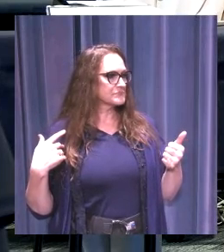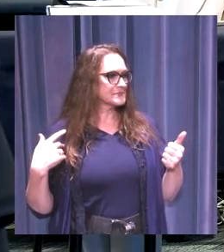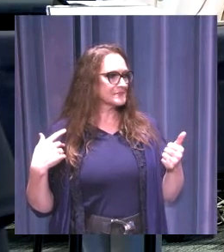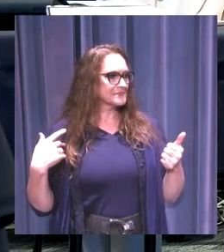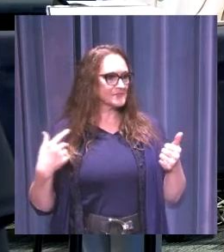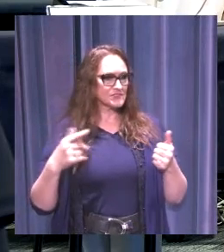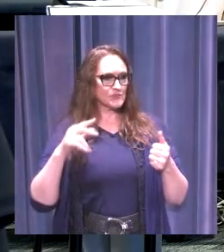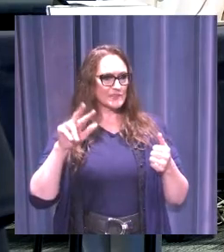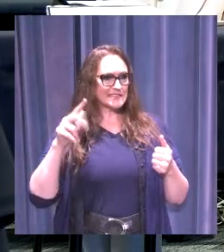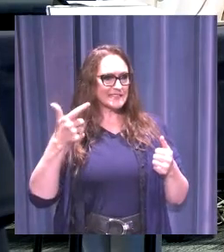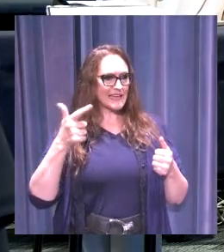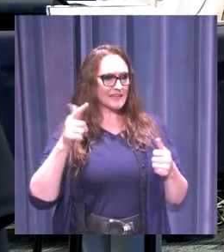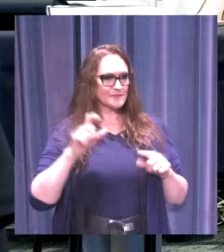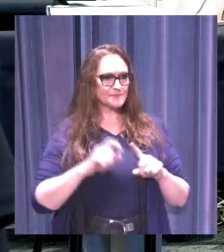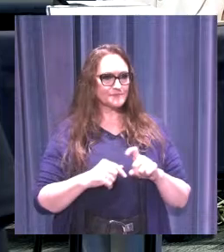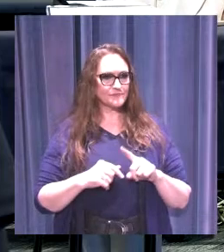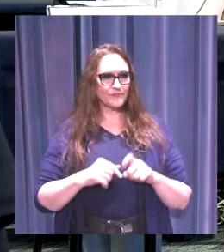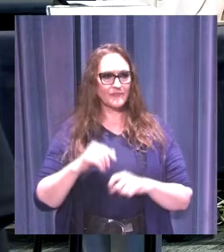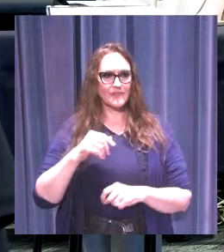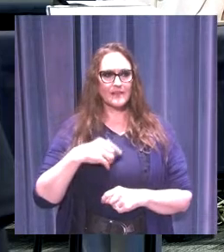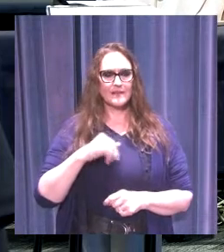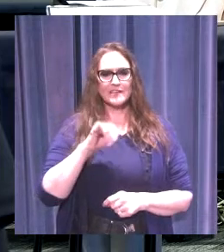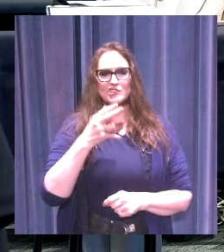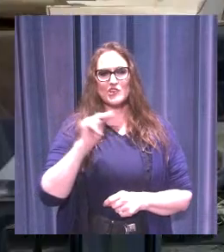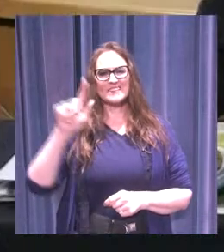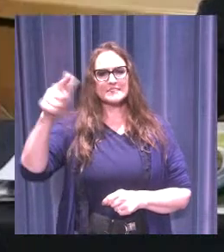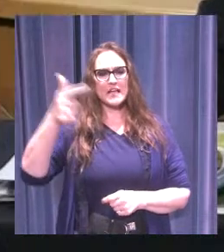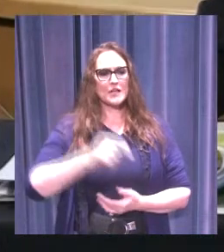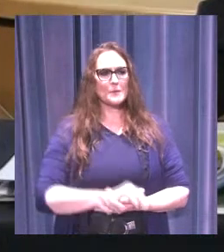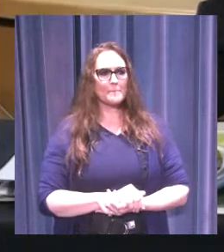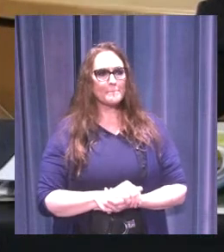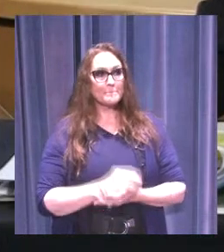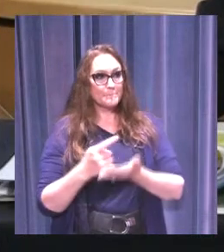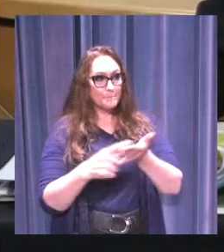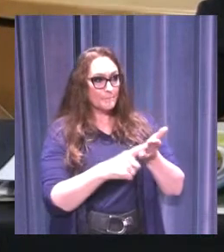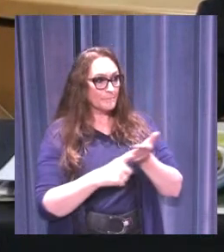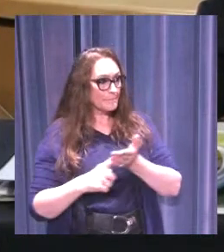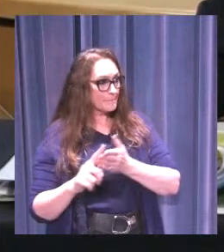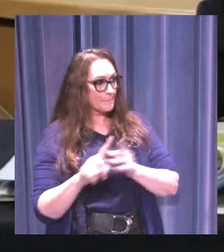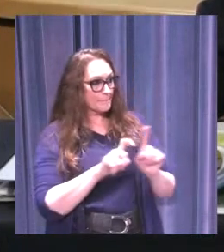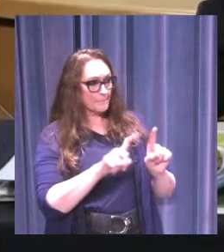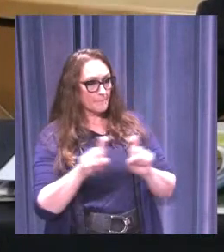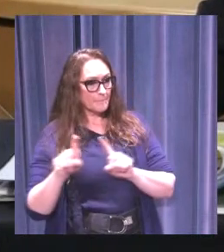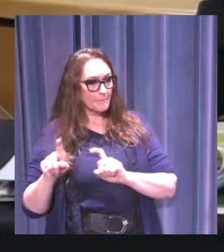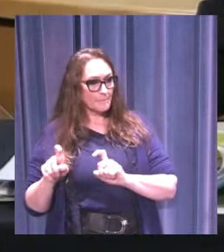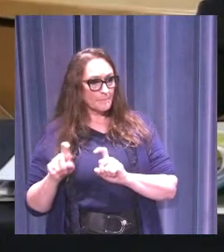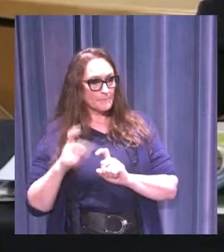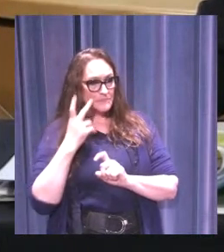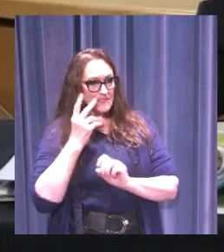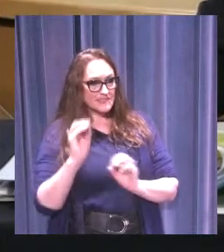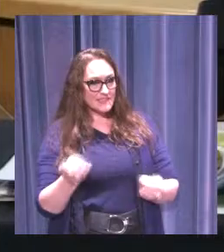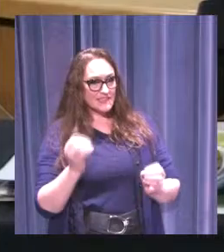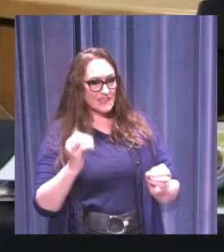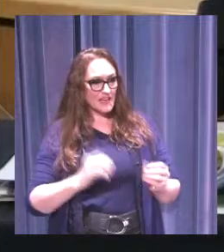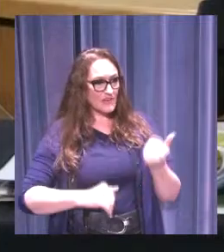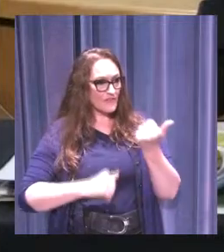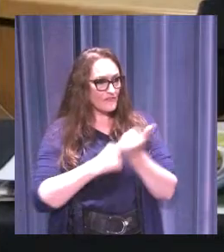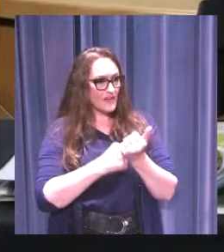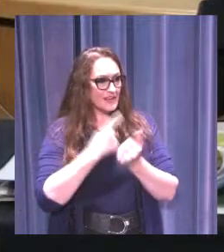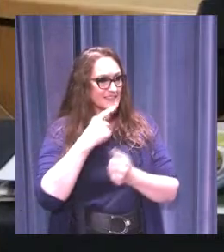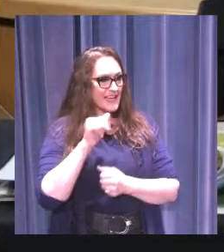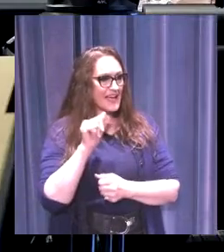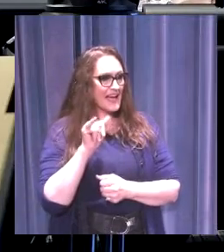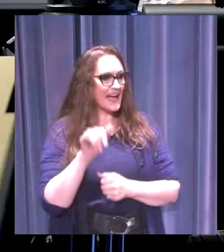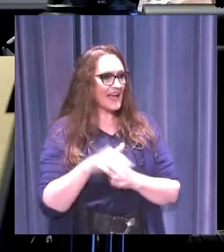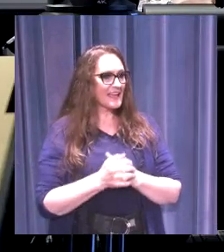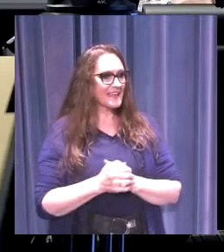Did we get a second? Second. We have a second. Any discussion? Seeing none, all those in favor signify by saying